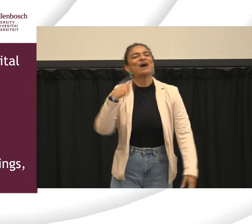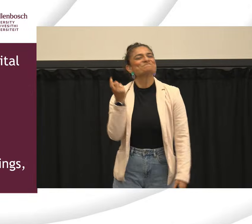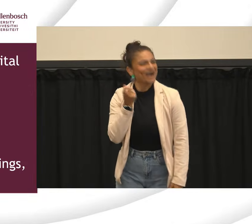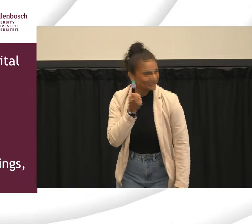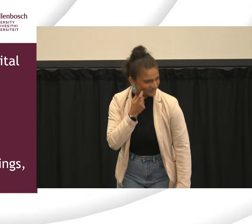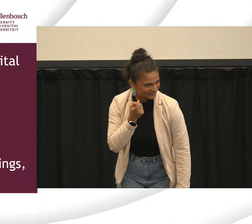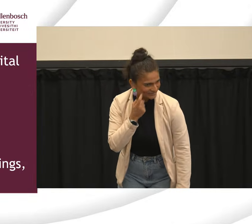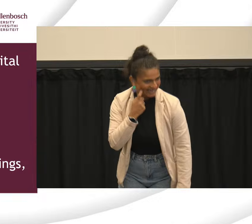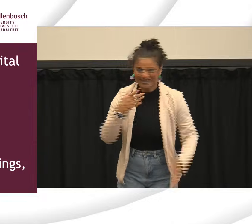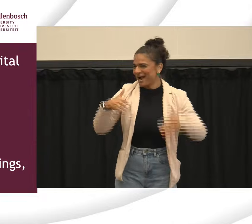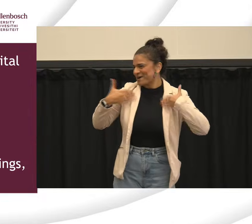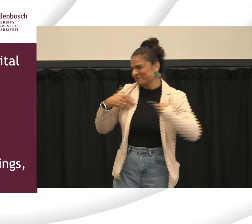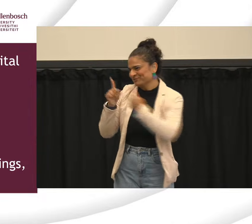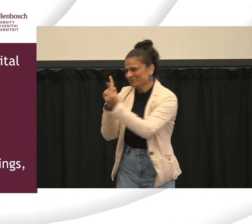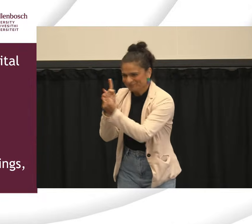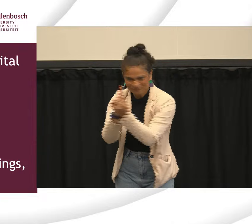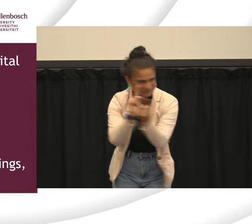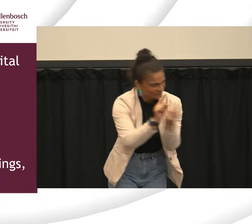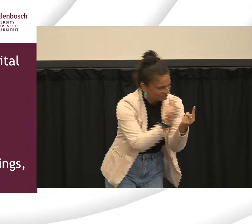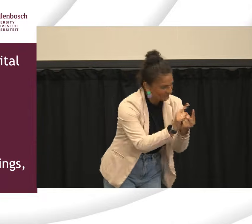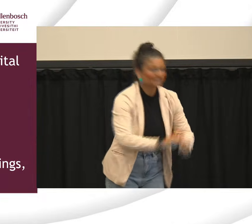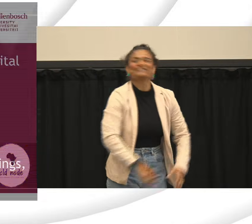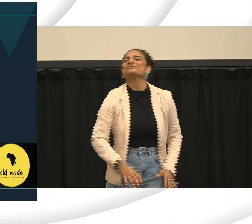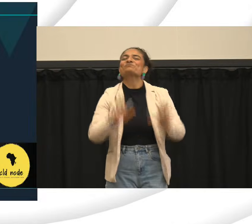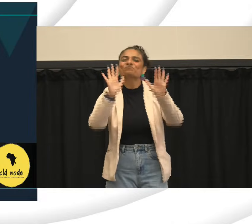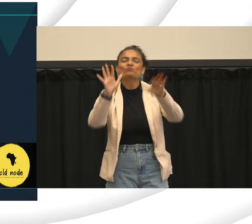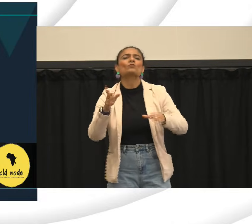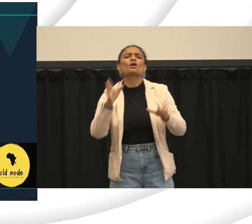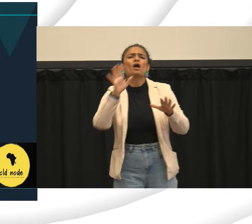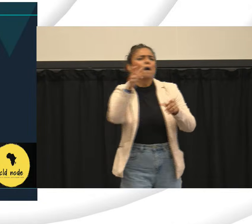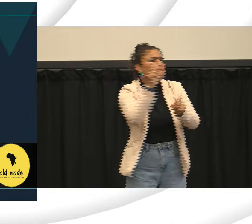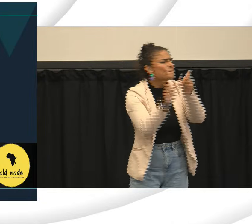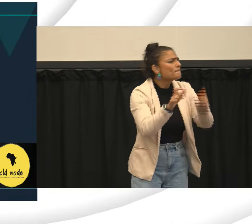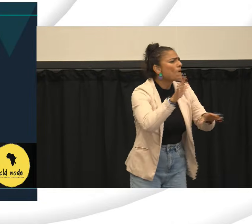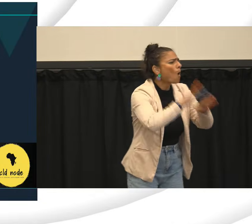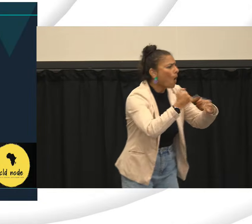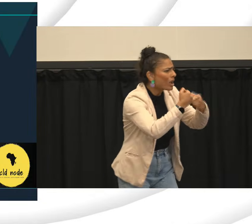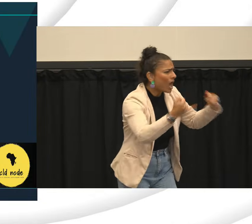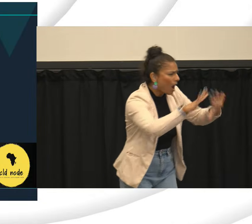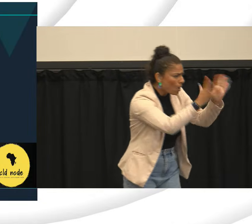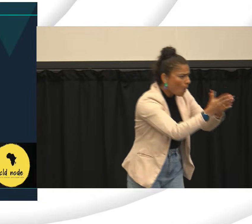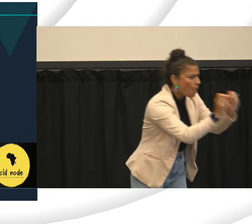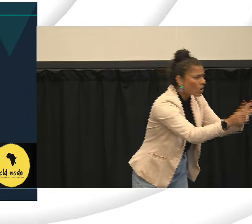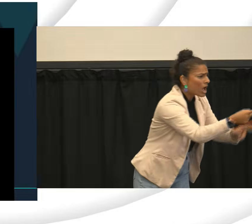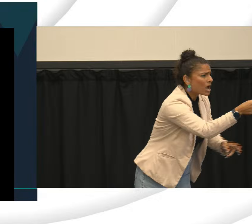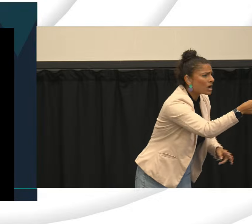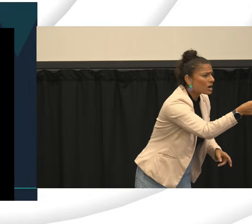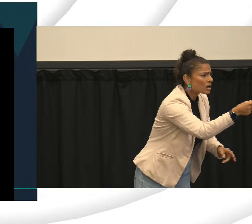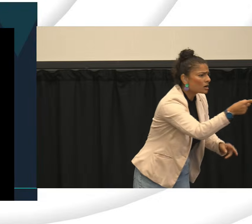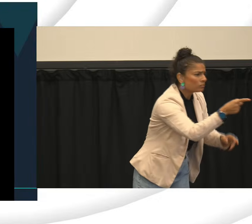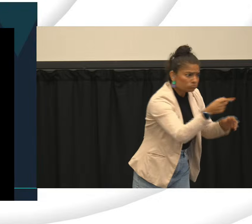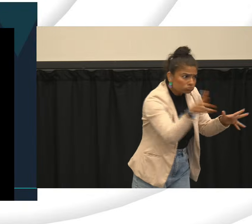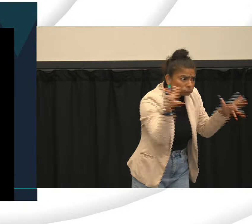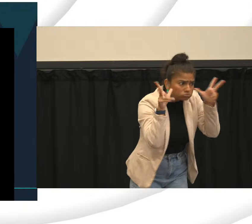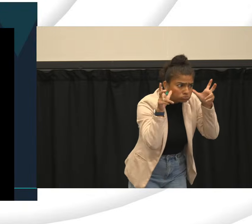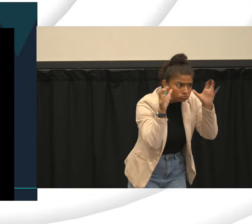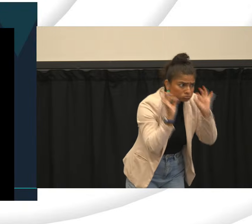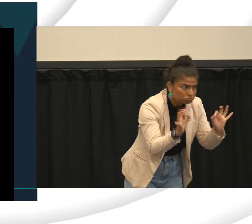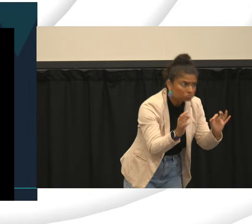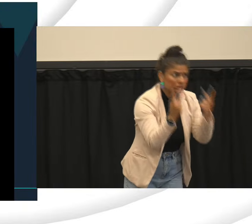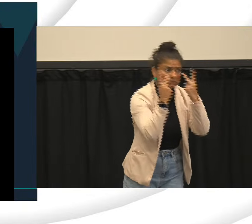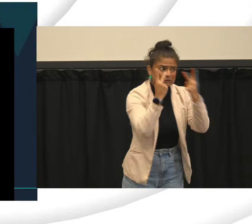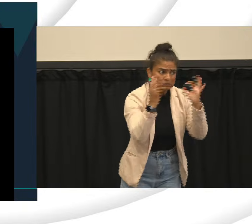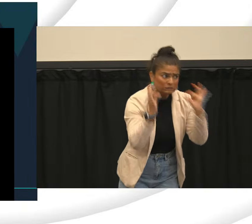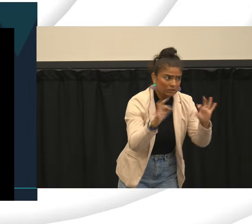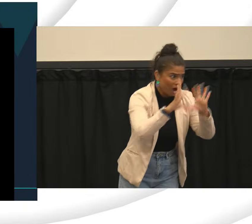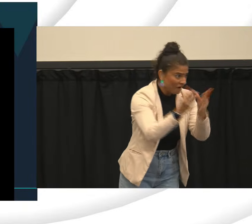today, so thank you for having me. My name is Aisha. I have met quite a few of you already. Online, I just want to check, is